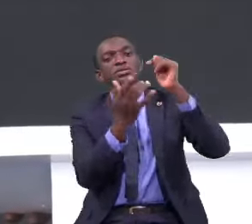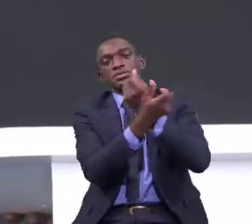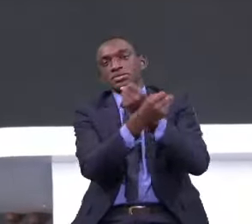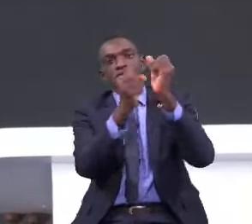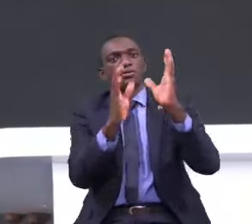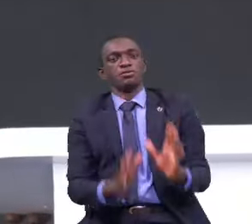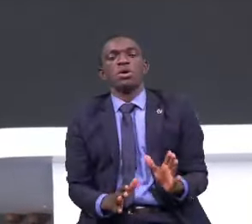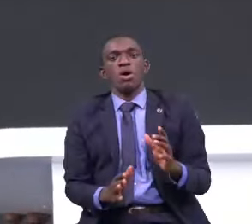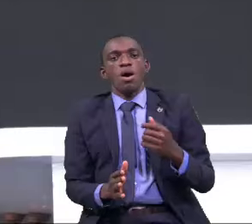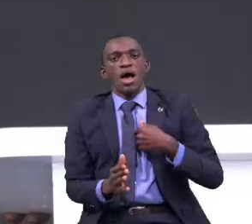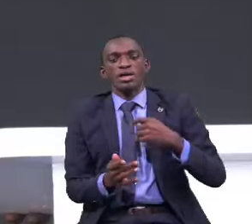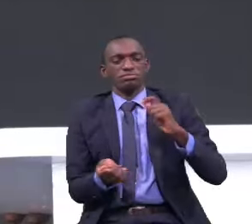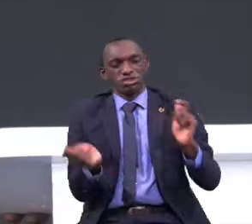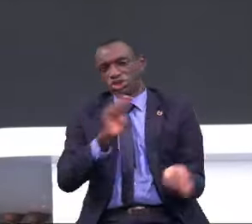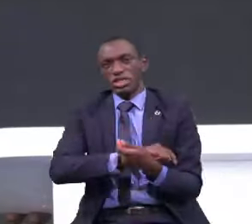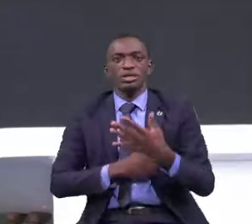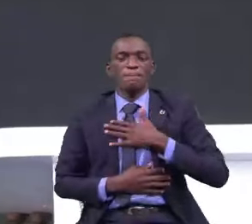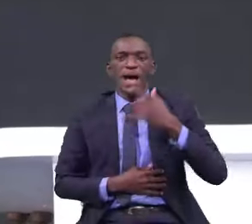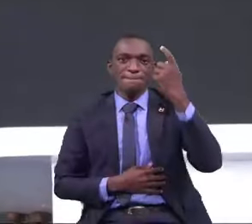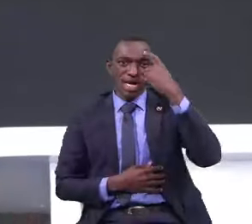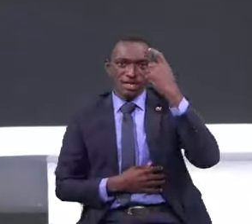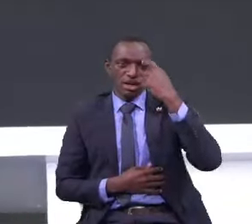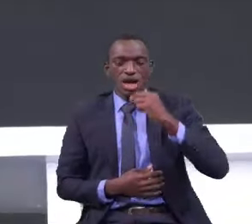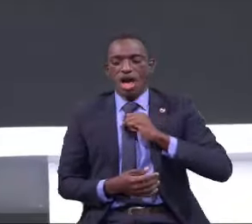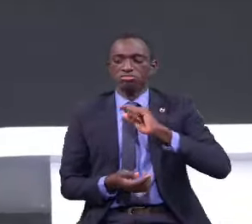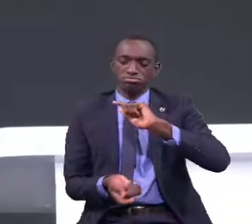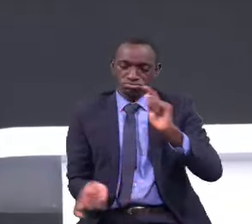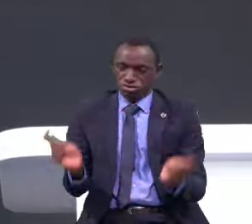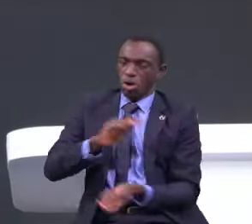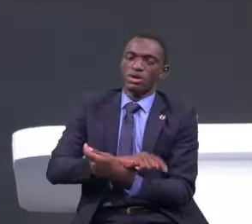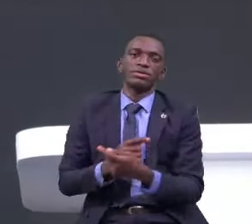I change my mind. I turn around.